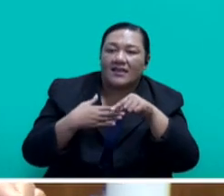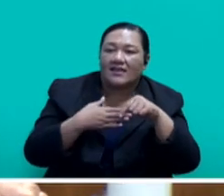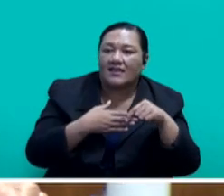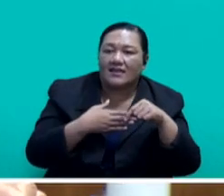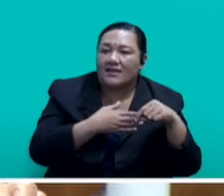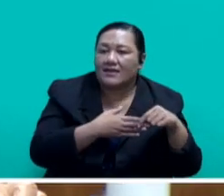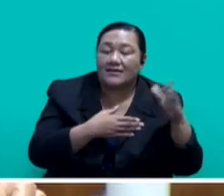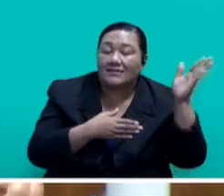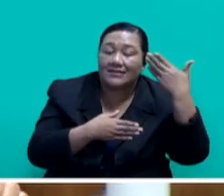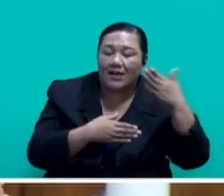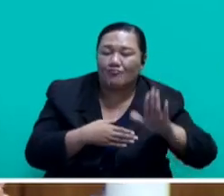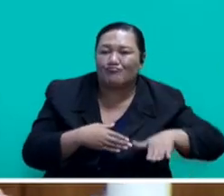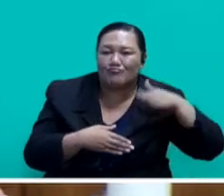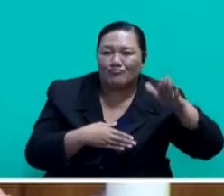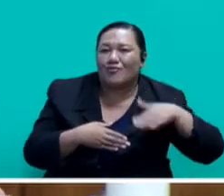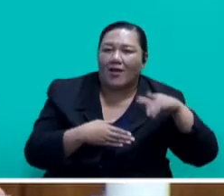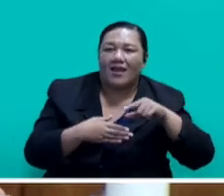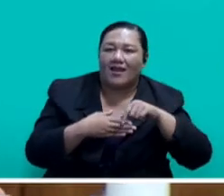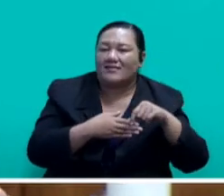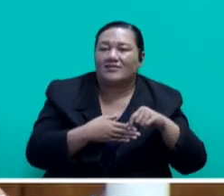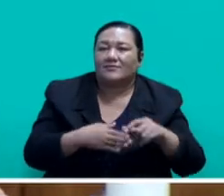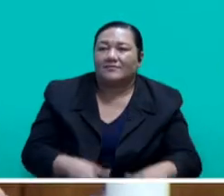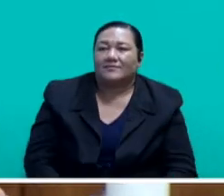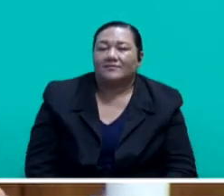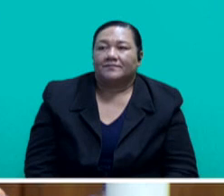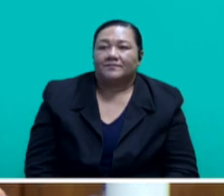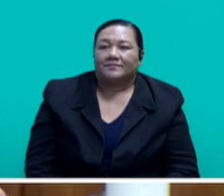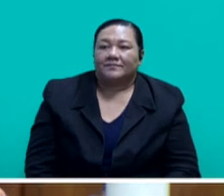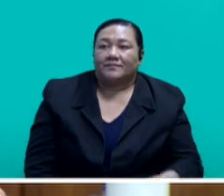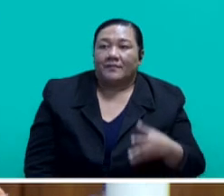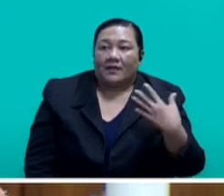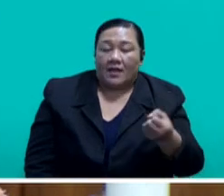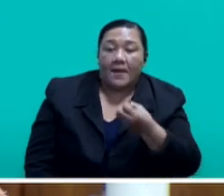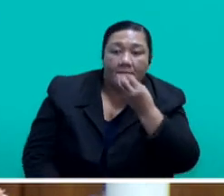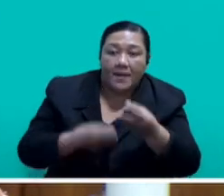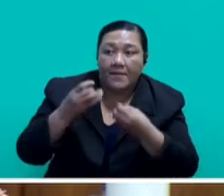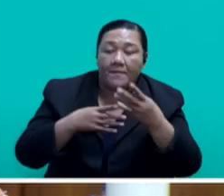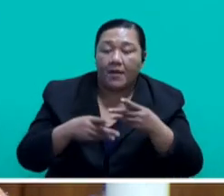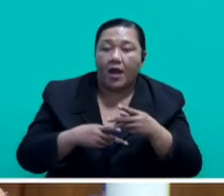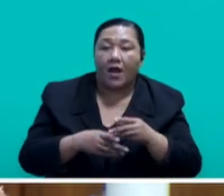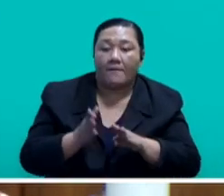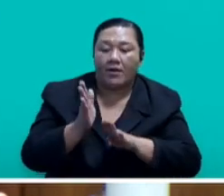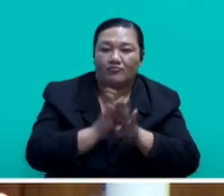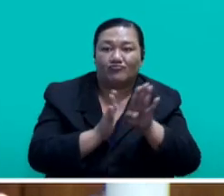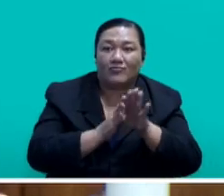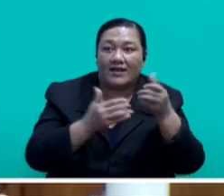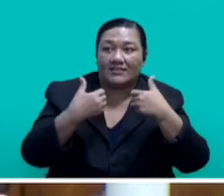Mr. Speaker, while I acknowledge some progress made in the last 16 years, Honorable Bala should be